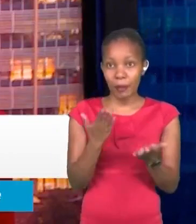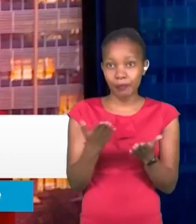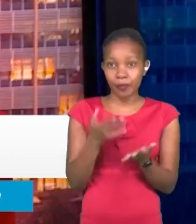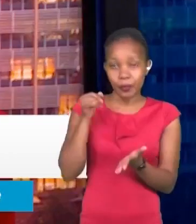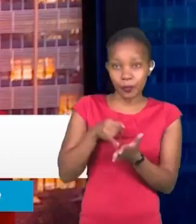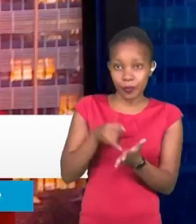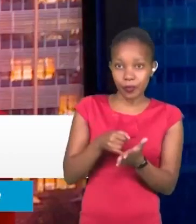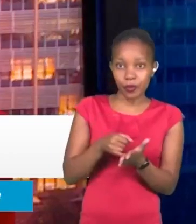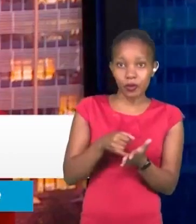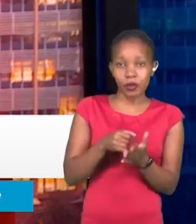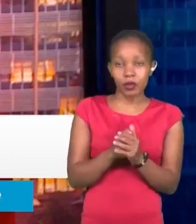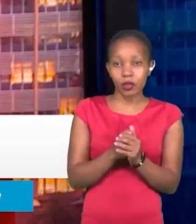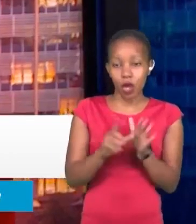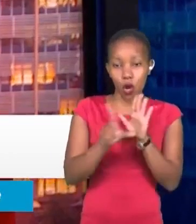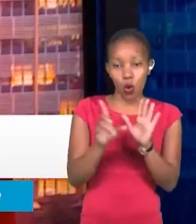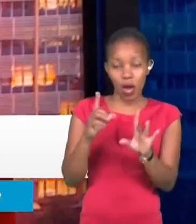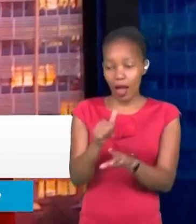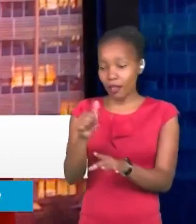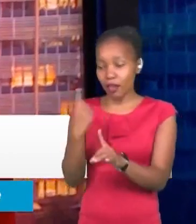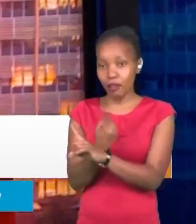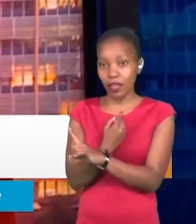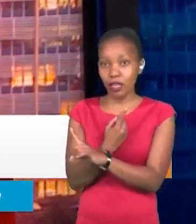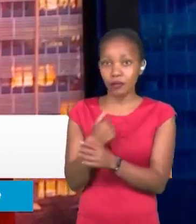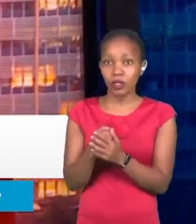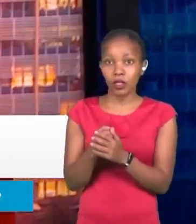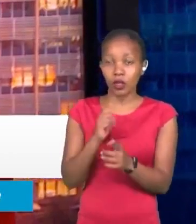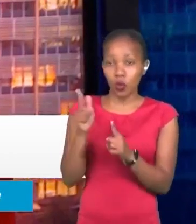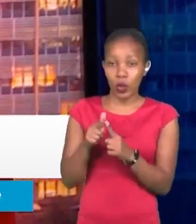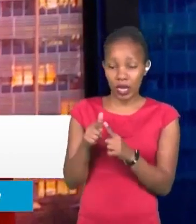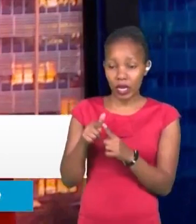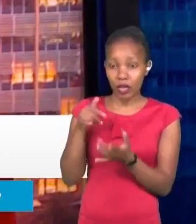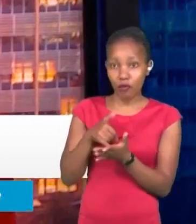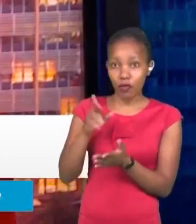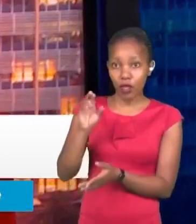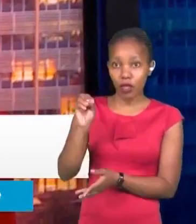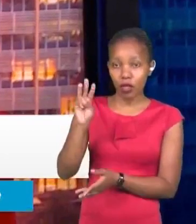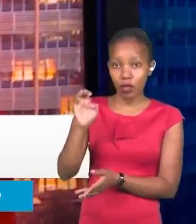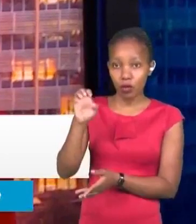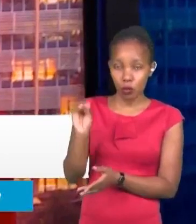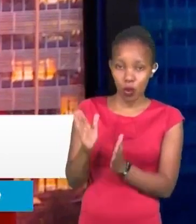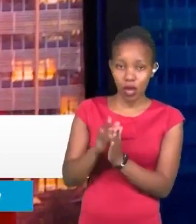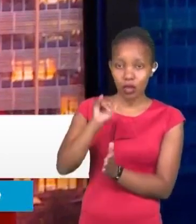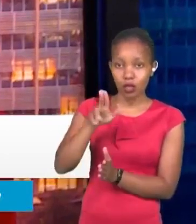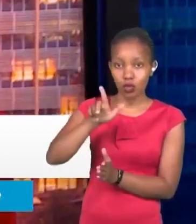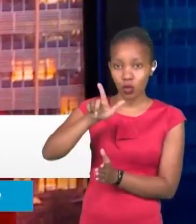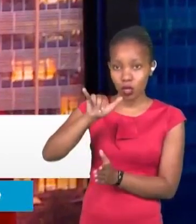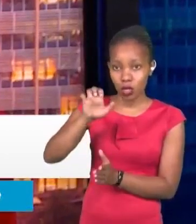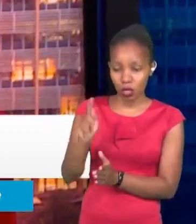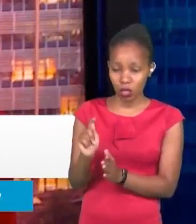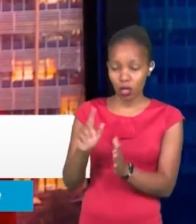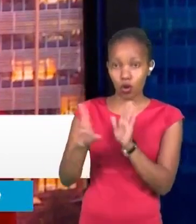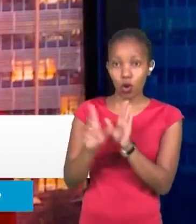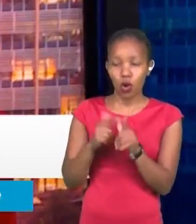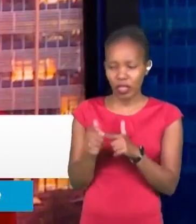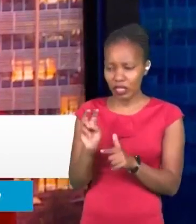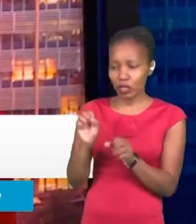engage Romeo and Juliet clauses in the law. Yeah, yeah. And while engaging Romeo and Juliet clauses, it should not be seen that the